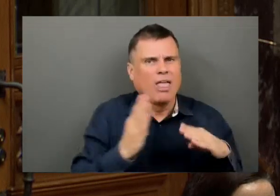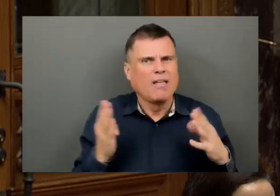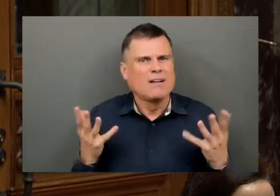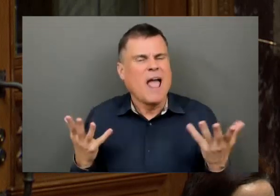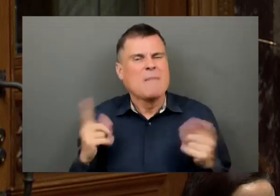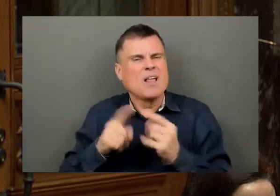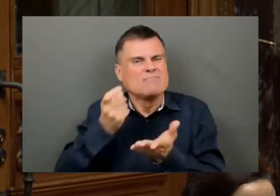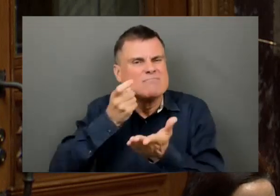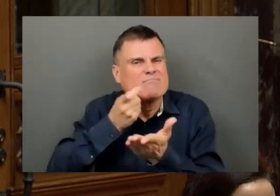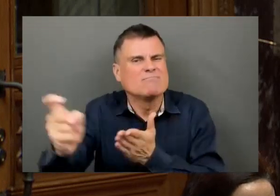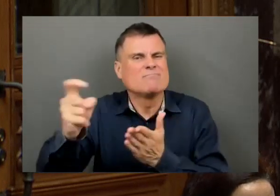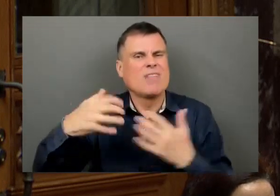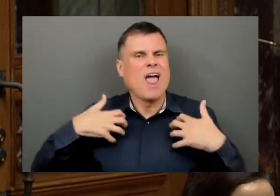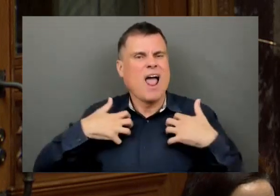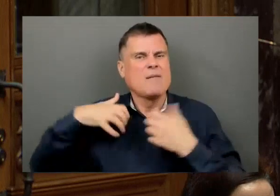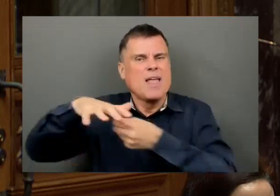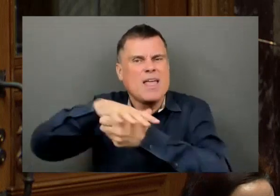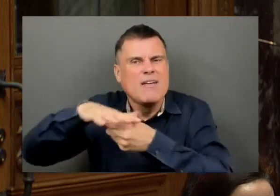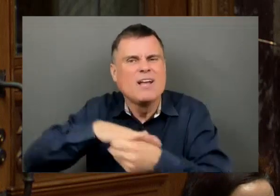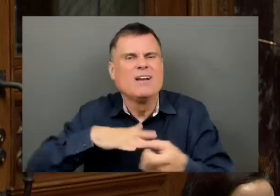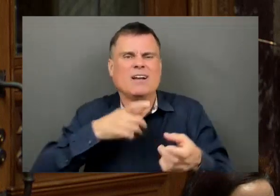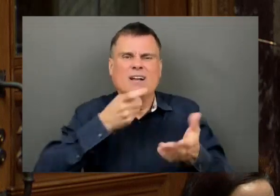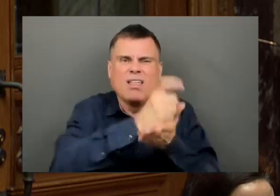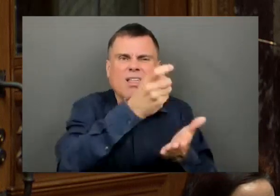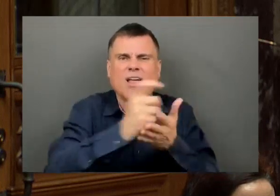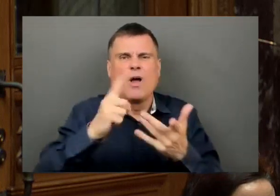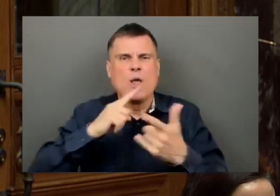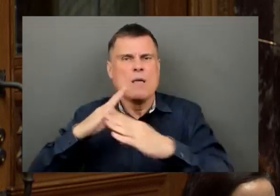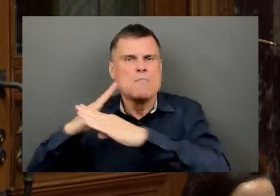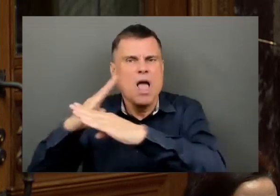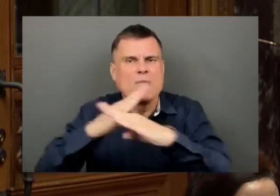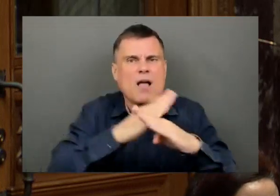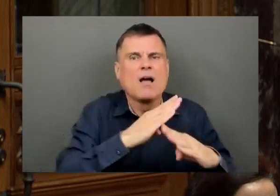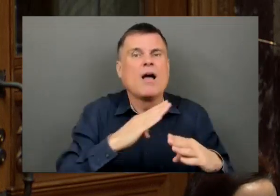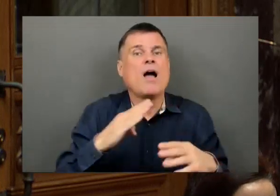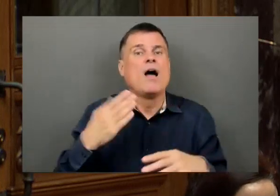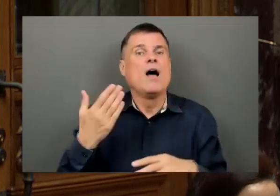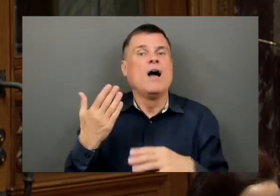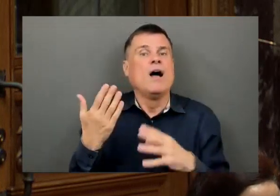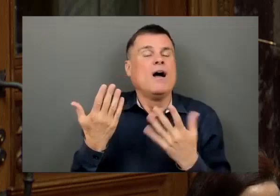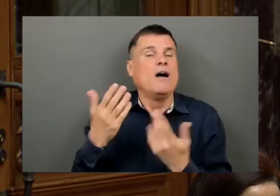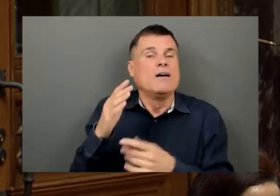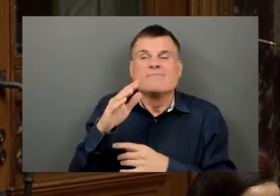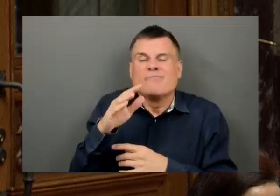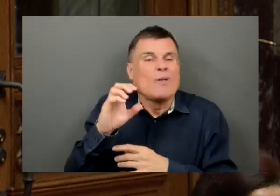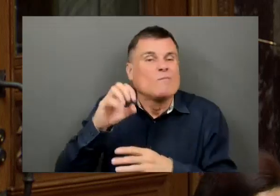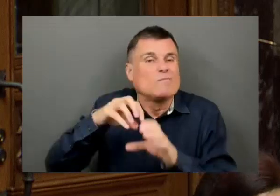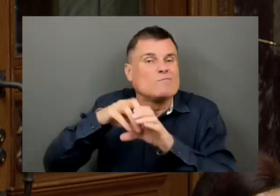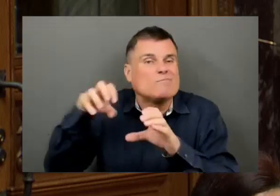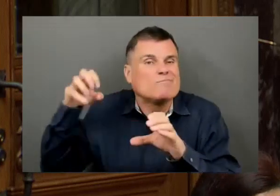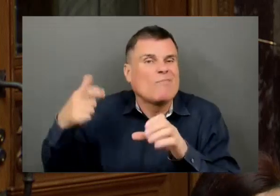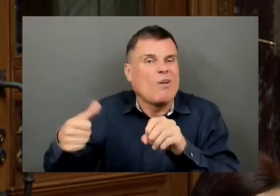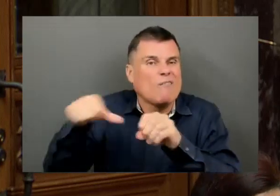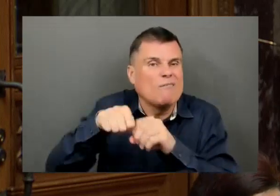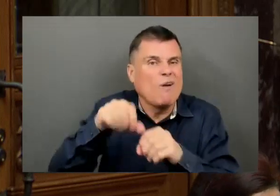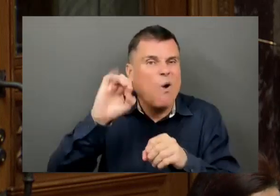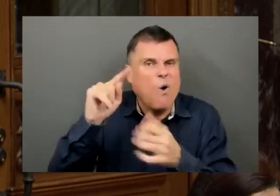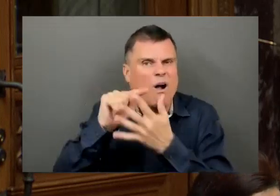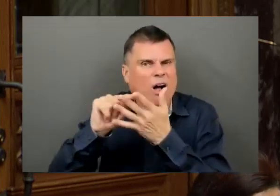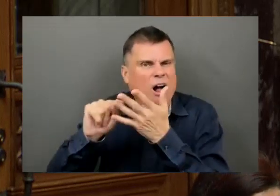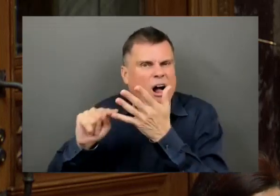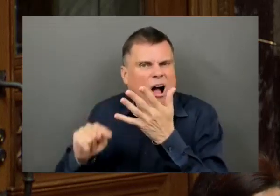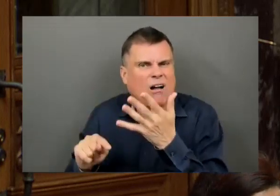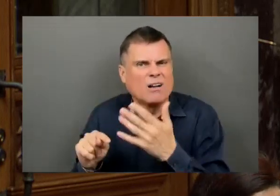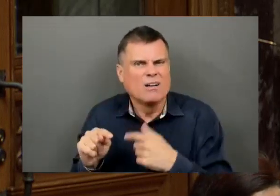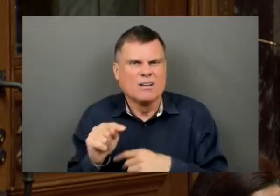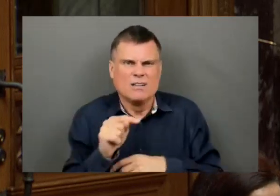about premiers from Point Grey and their obsession with LNG, Mr. Speaker? To the Minister of Energy, will the